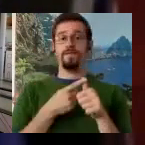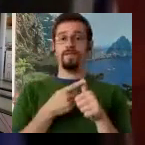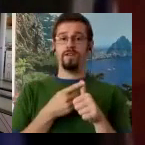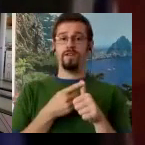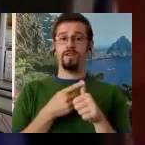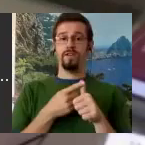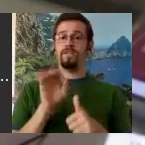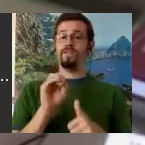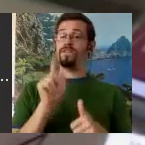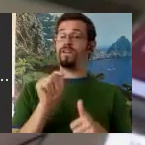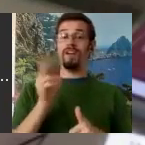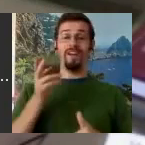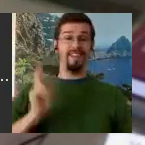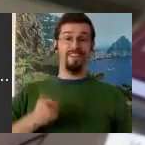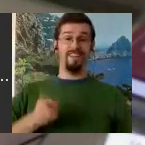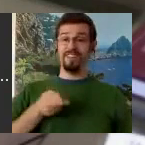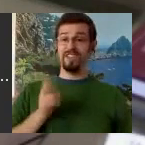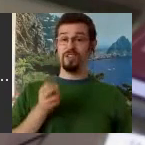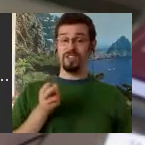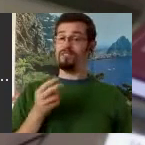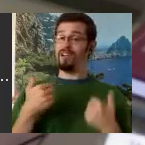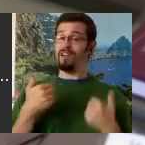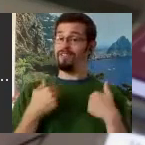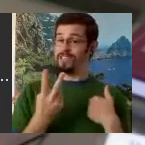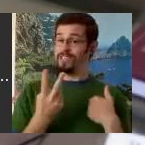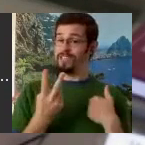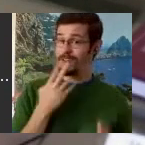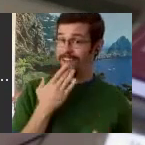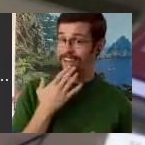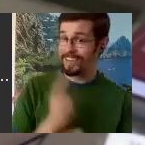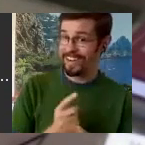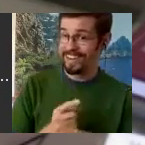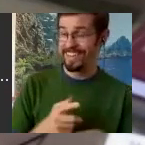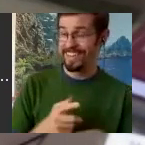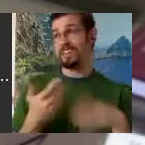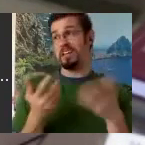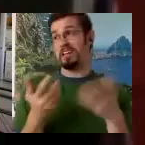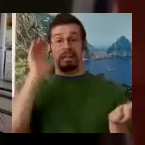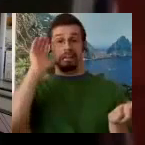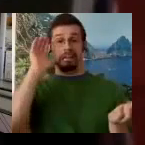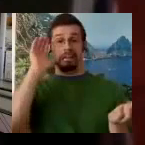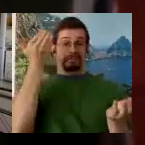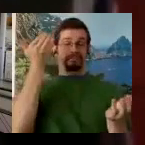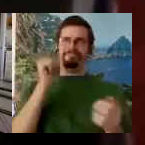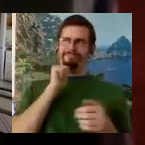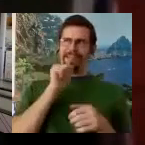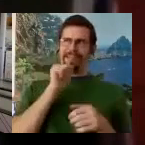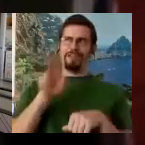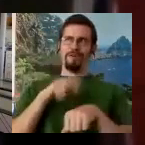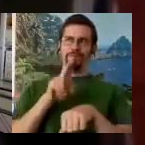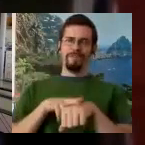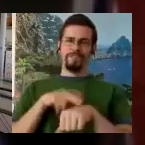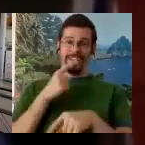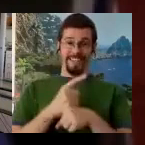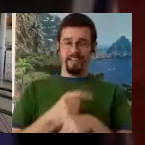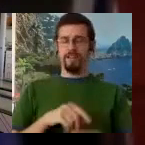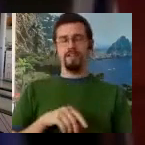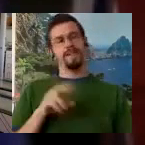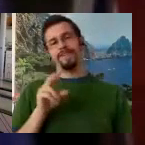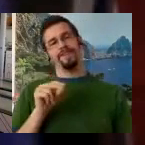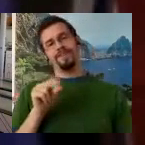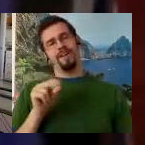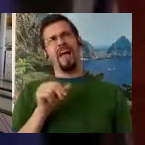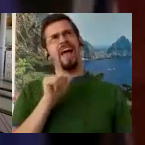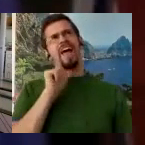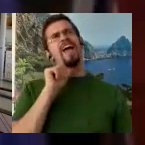first font in history that it has two color. I guess that's not the norm, is it, Steve? No, I have heard